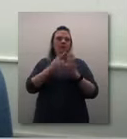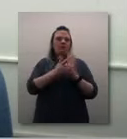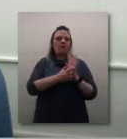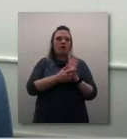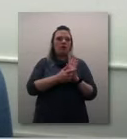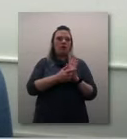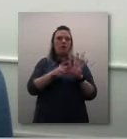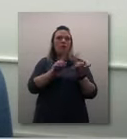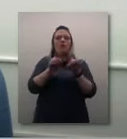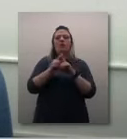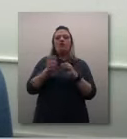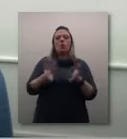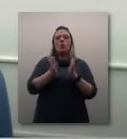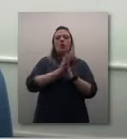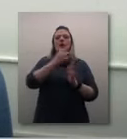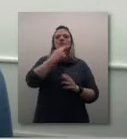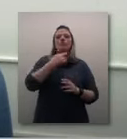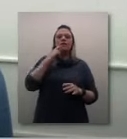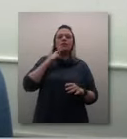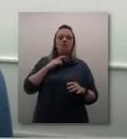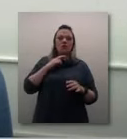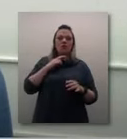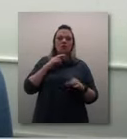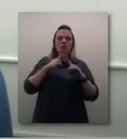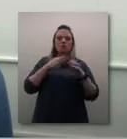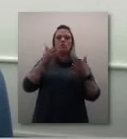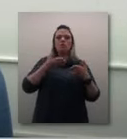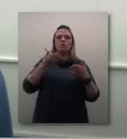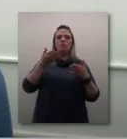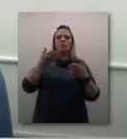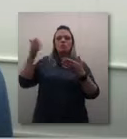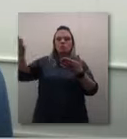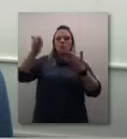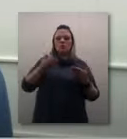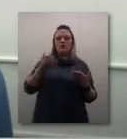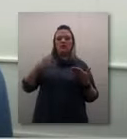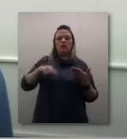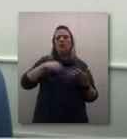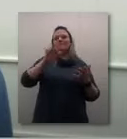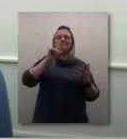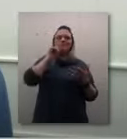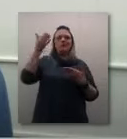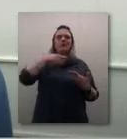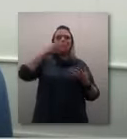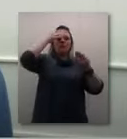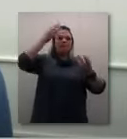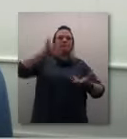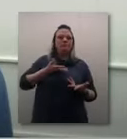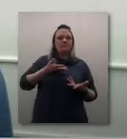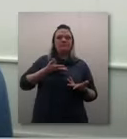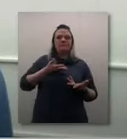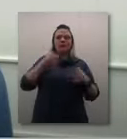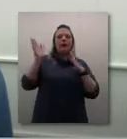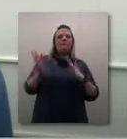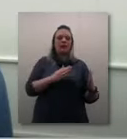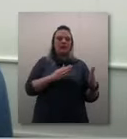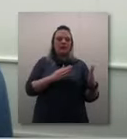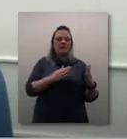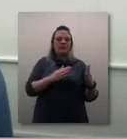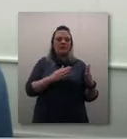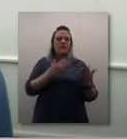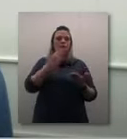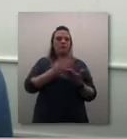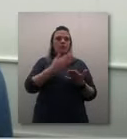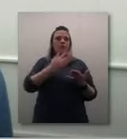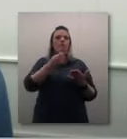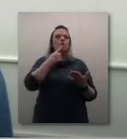the restaurant to deliver to us a plan that we have to approve to tell us how